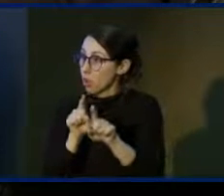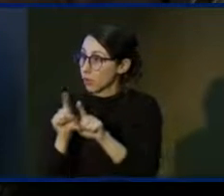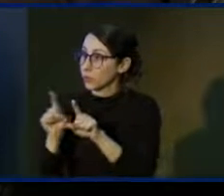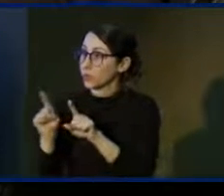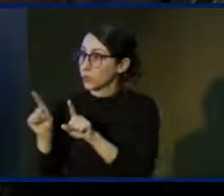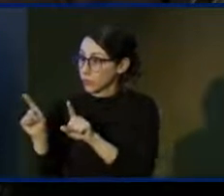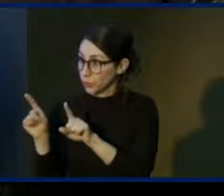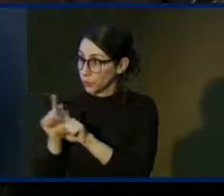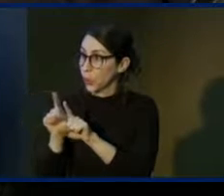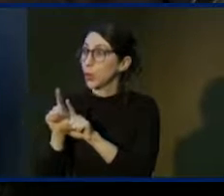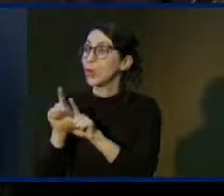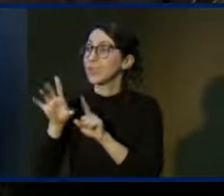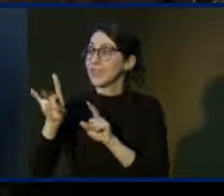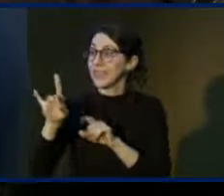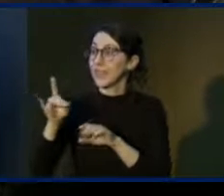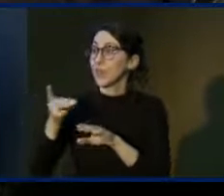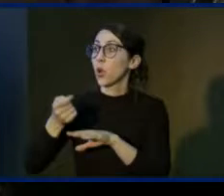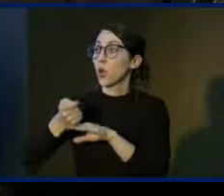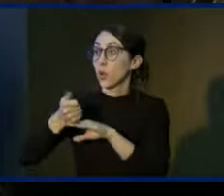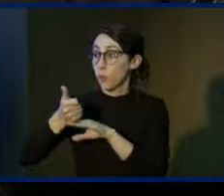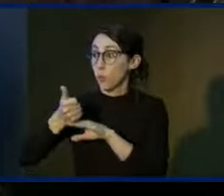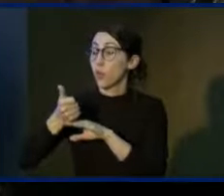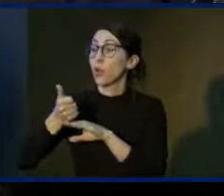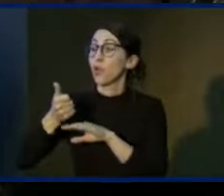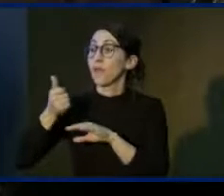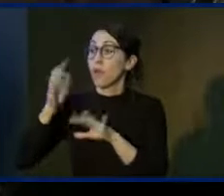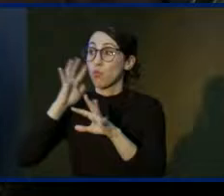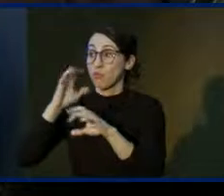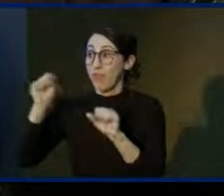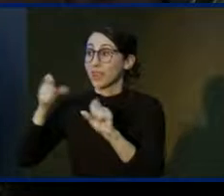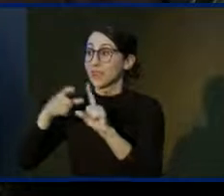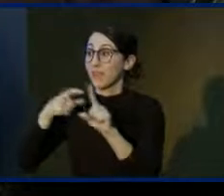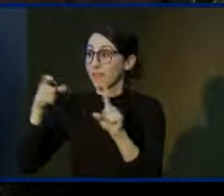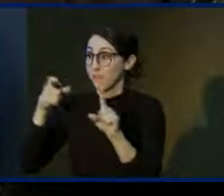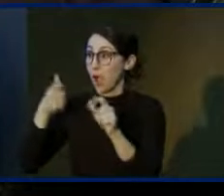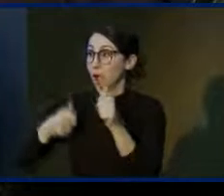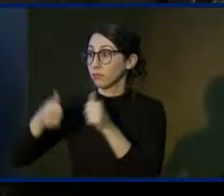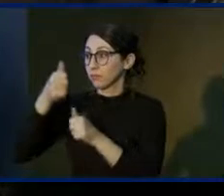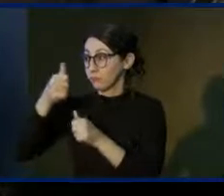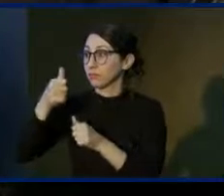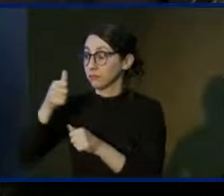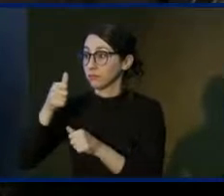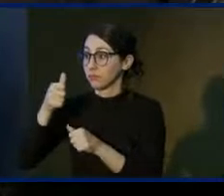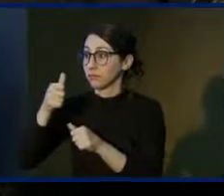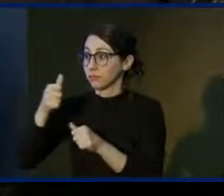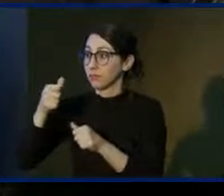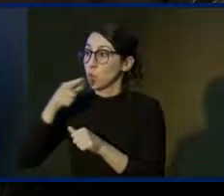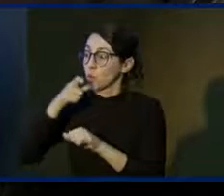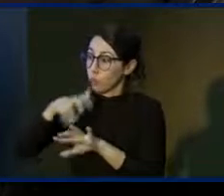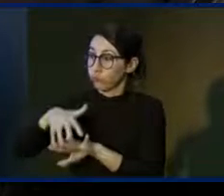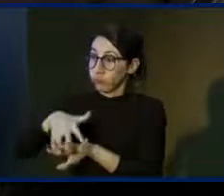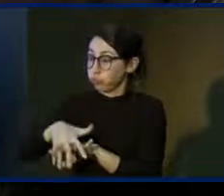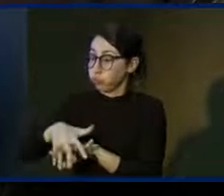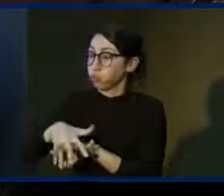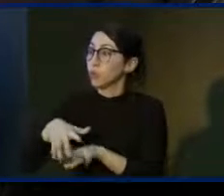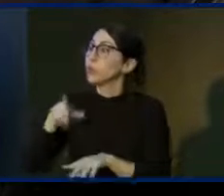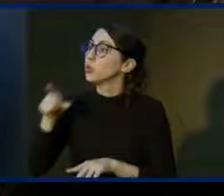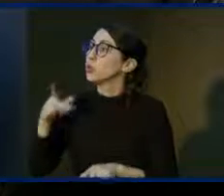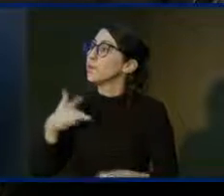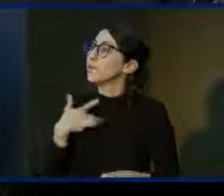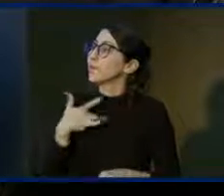and entrenched president from office. Right. Do you think these events are what is prompting these new restrictive voting